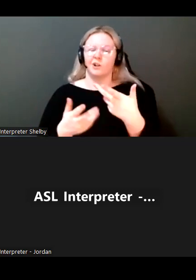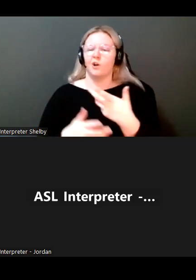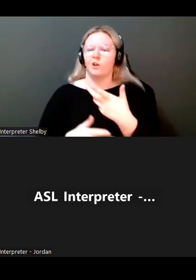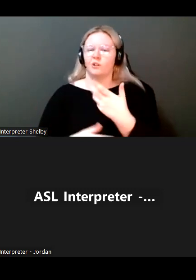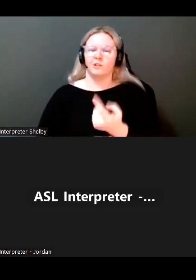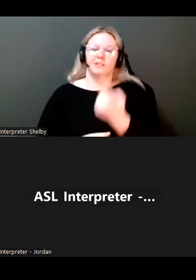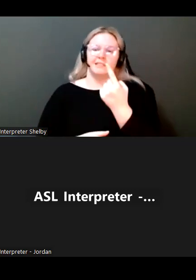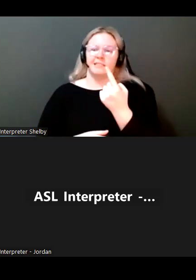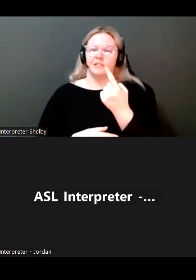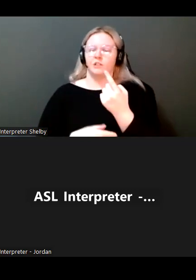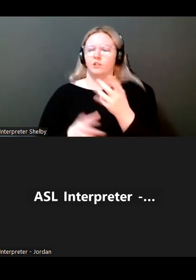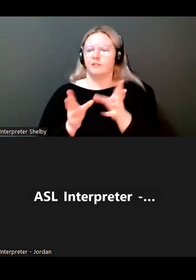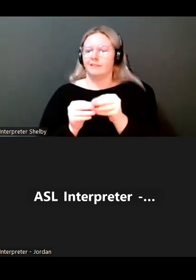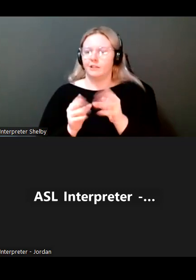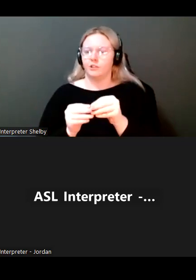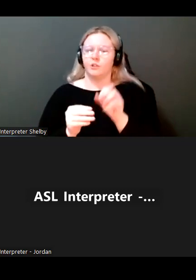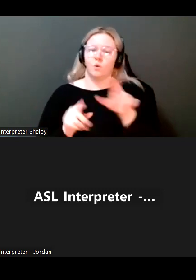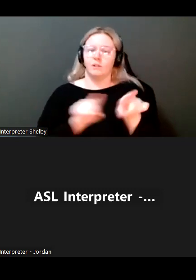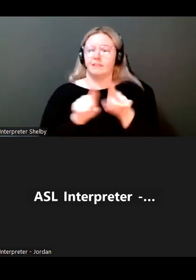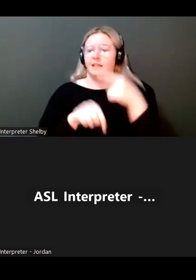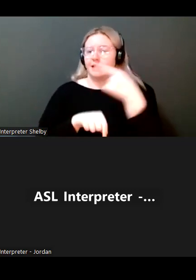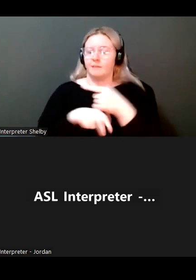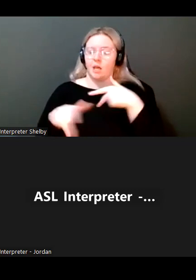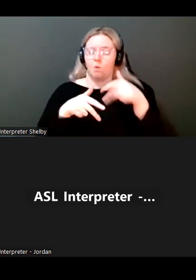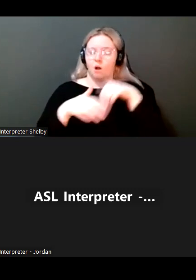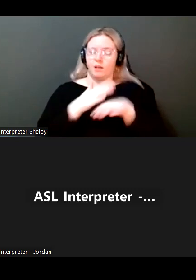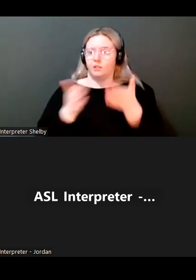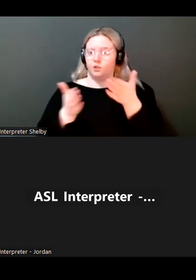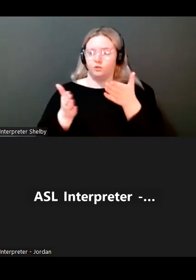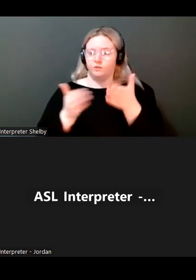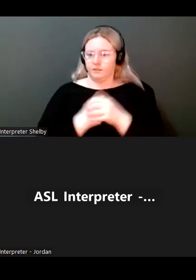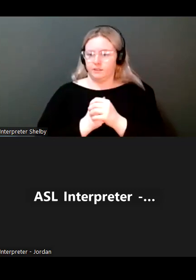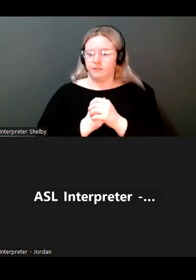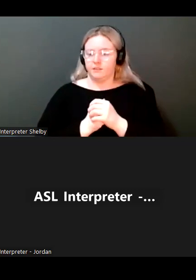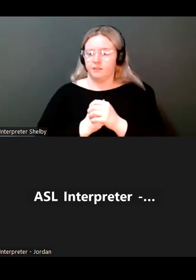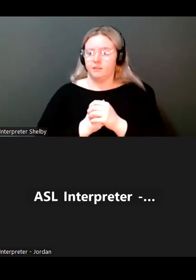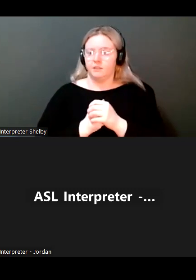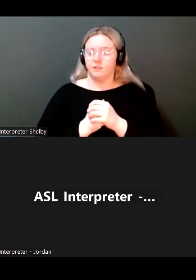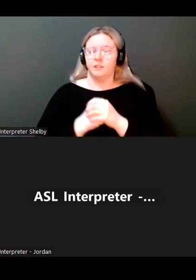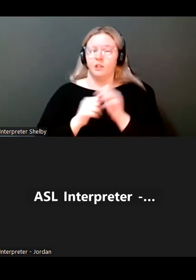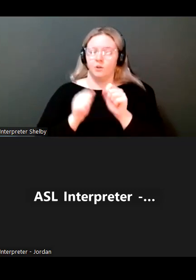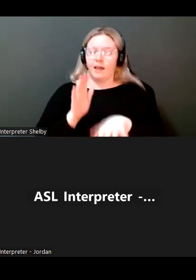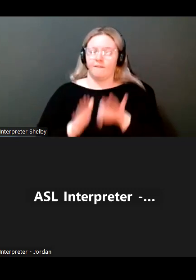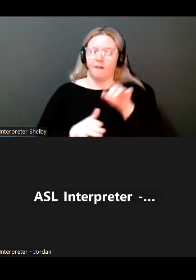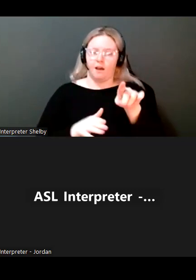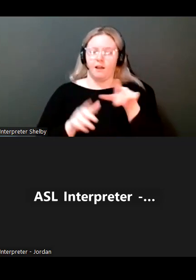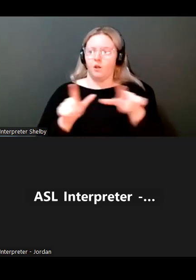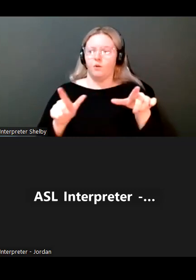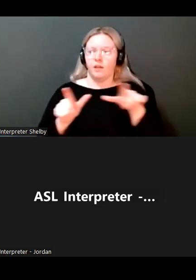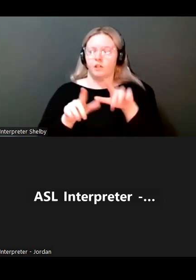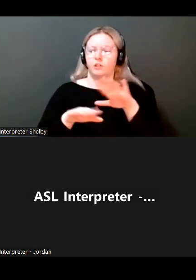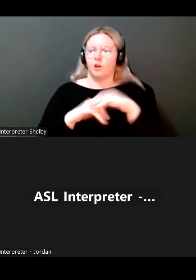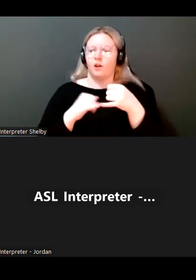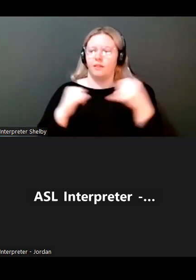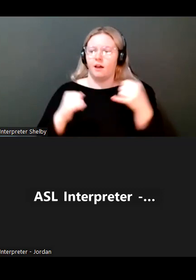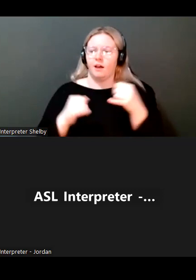same day walking counseling service. So you might be able to, and you can find the Doorways locations either on Bridge the Gap